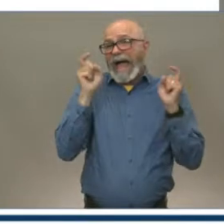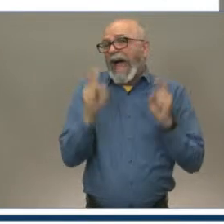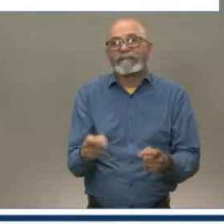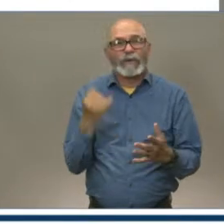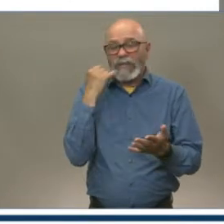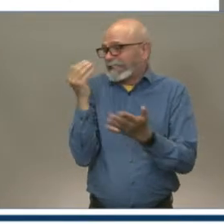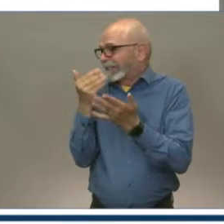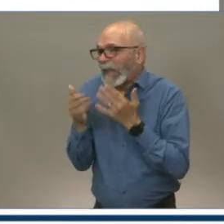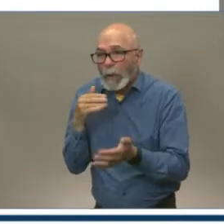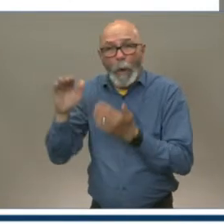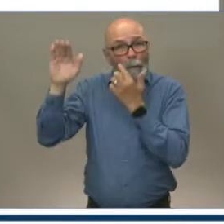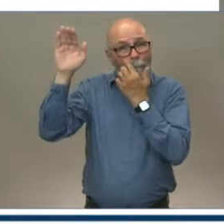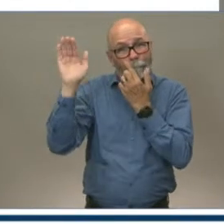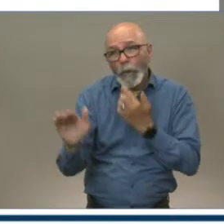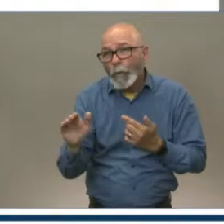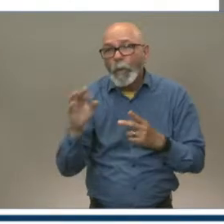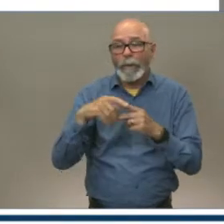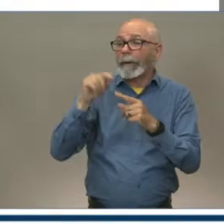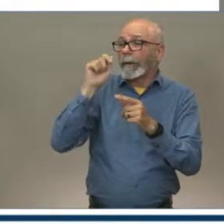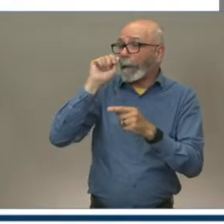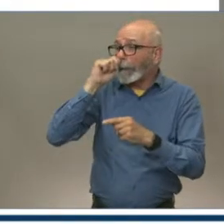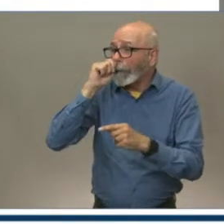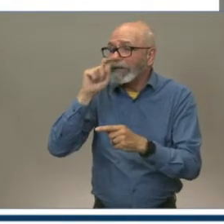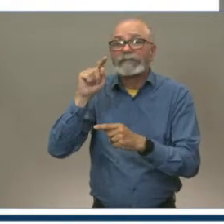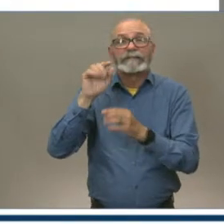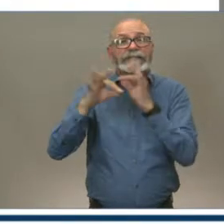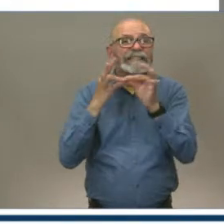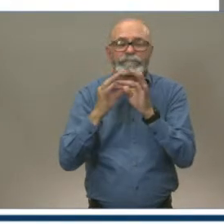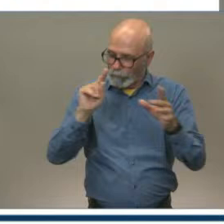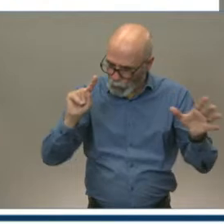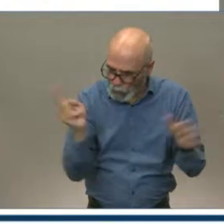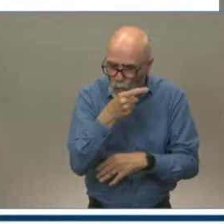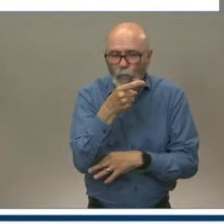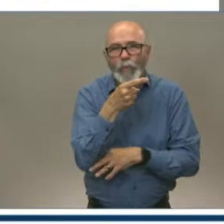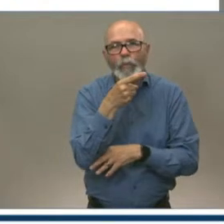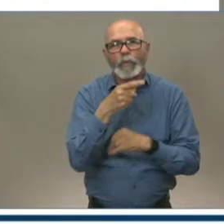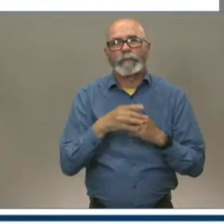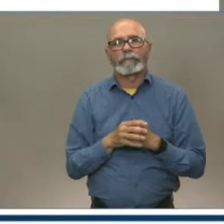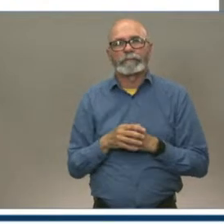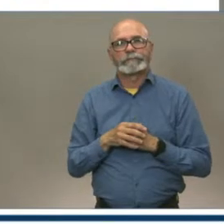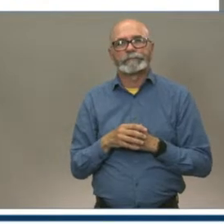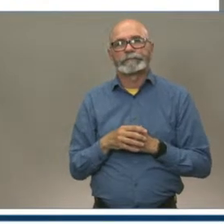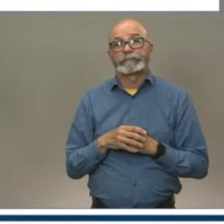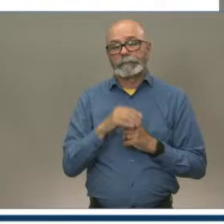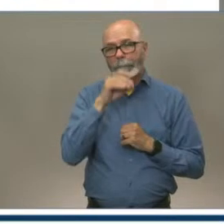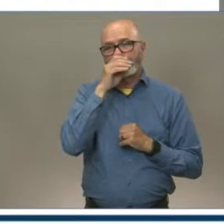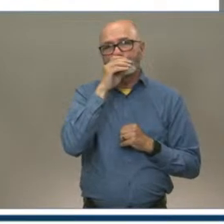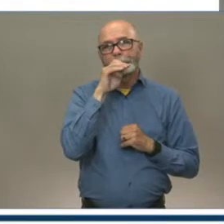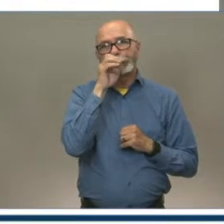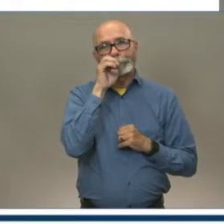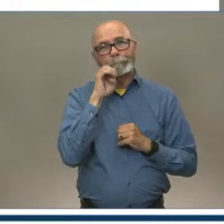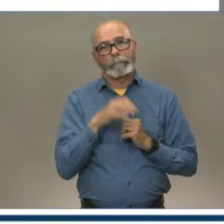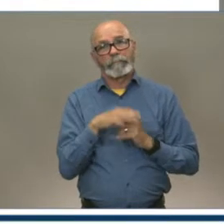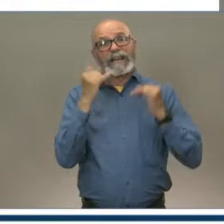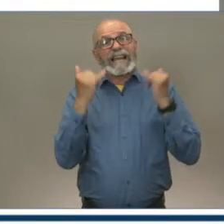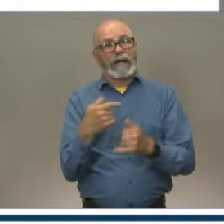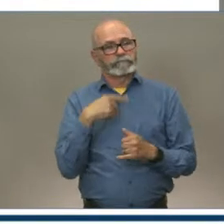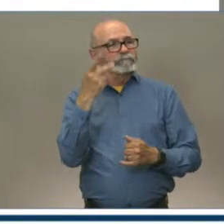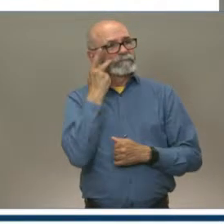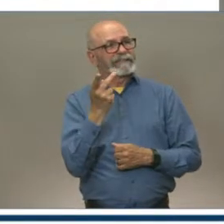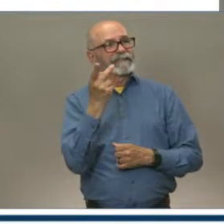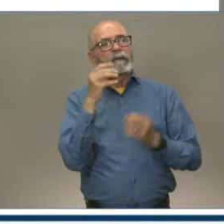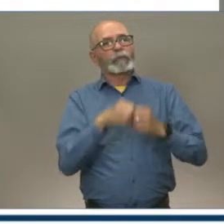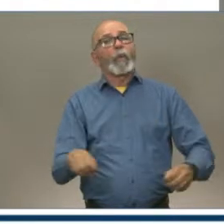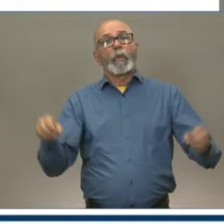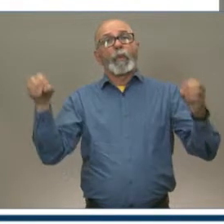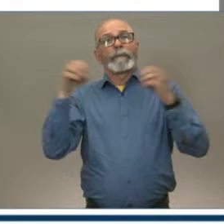anyway. The second part of your question, we have had, by and large, we are not seeing transmission within schools. We've had